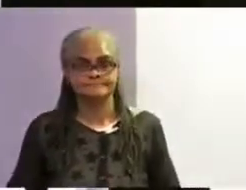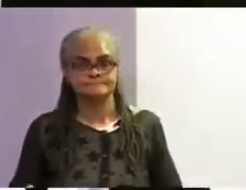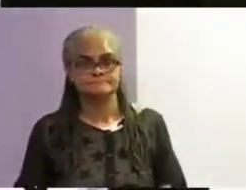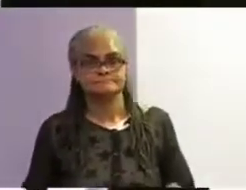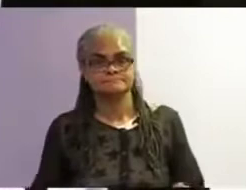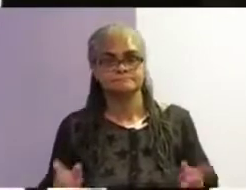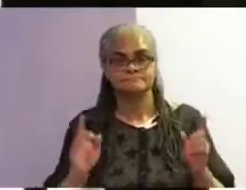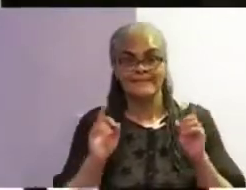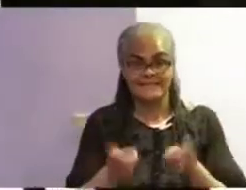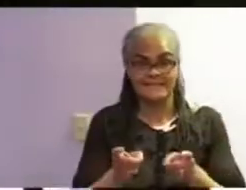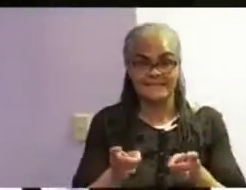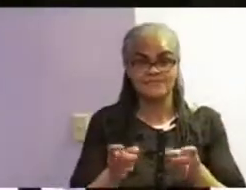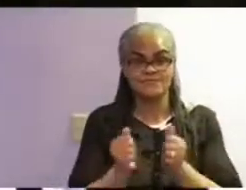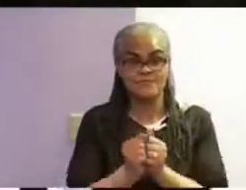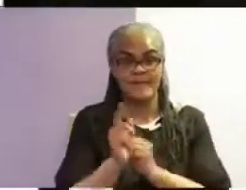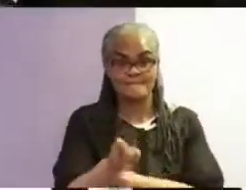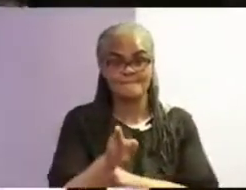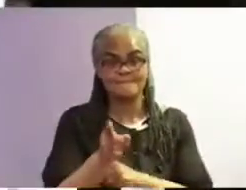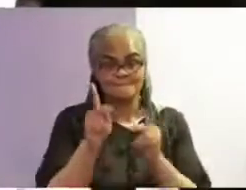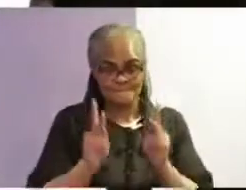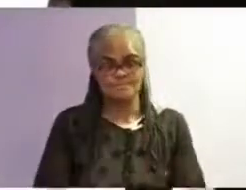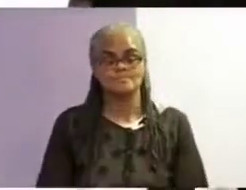give with that person.